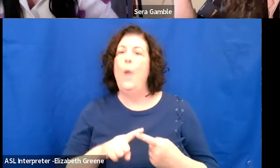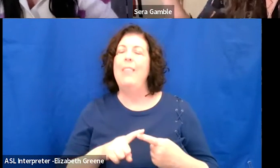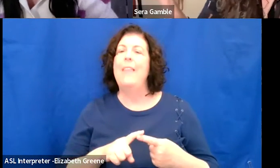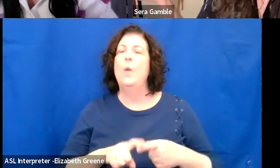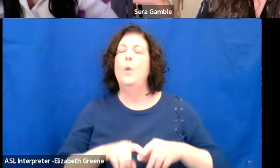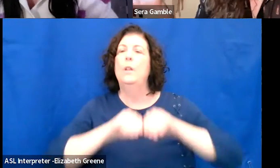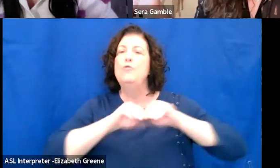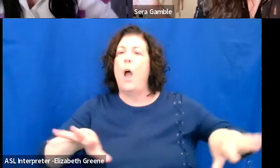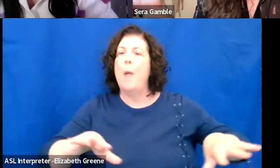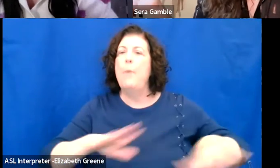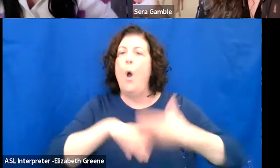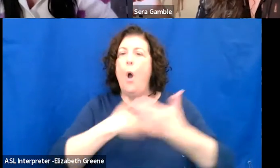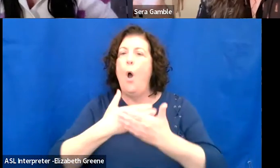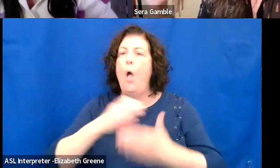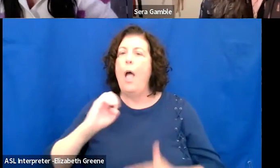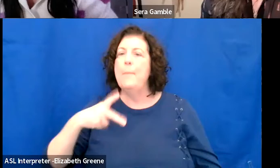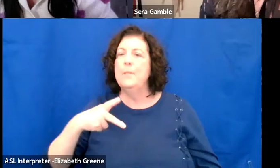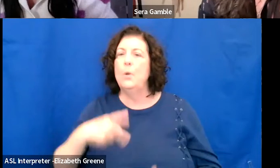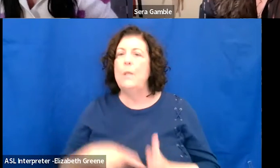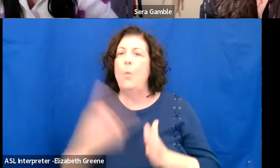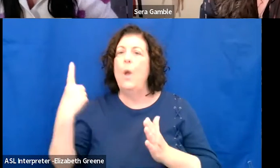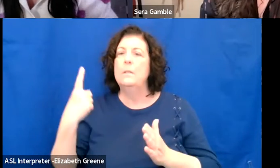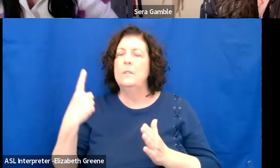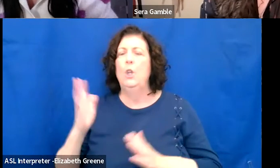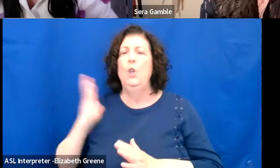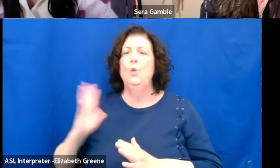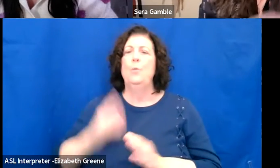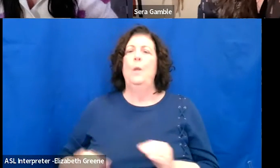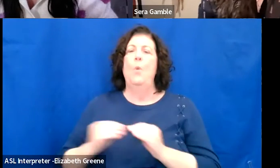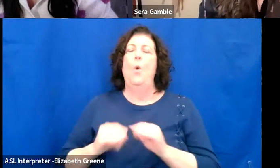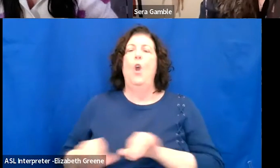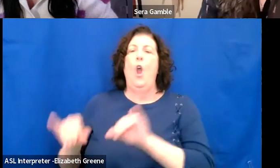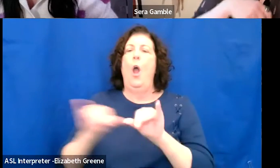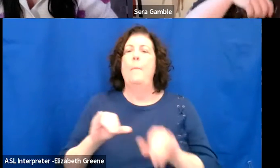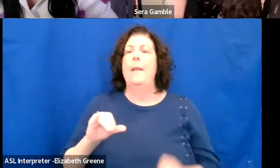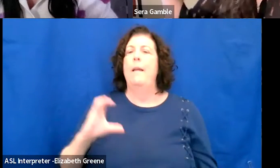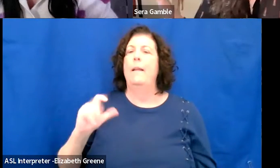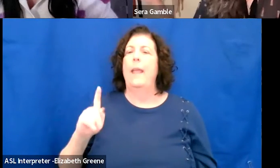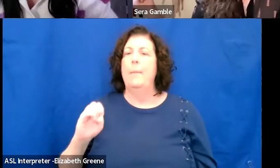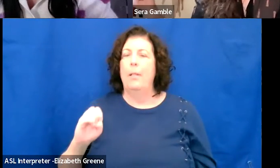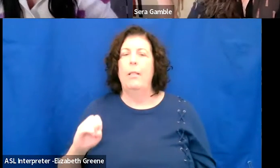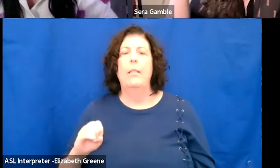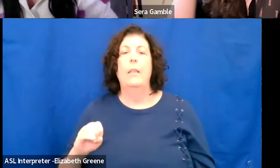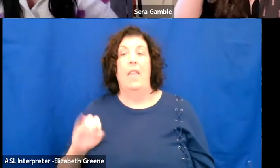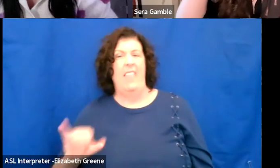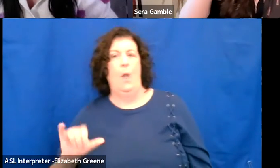common on cable, which is what Lifetime was, where you have the pilot script and then they say, go shoot the whole season. So you open a writer's